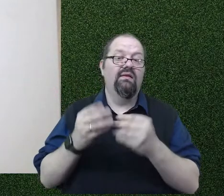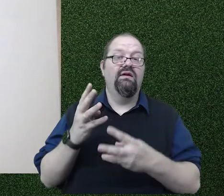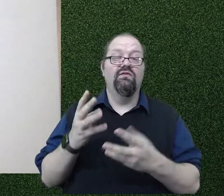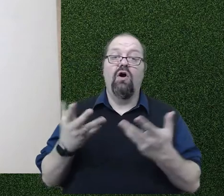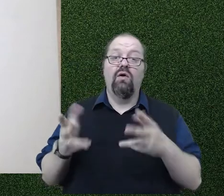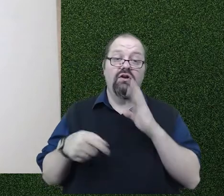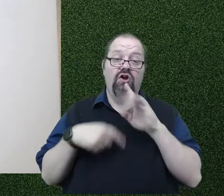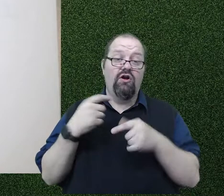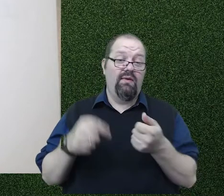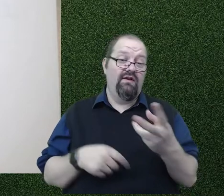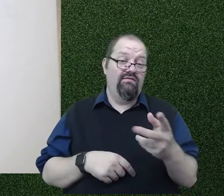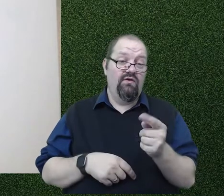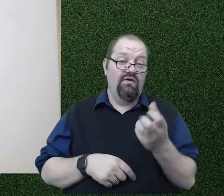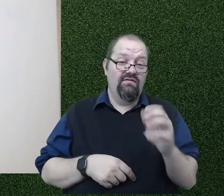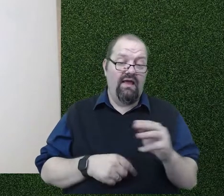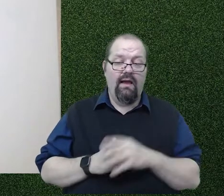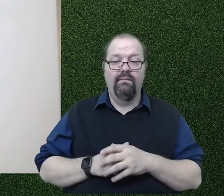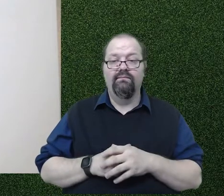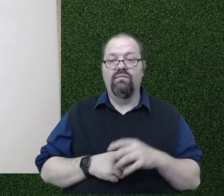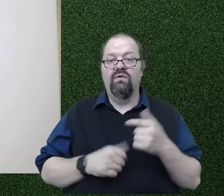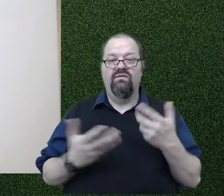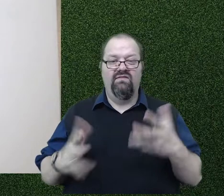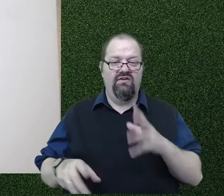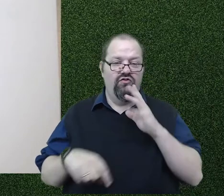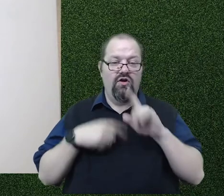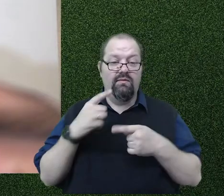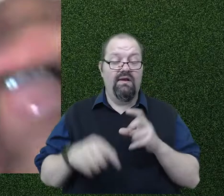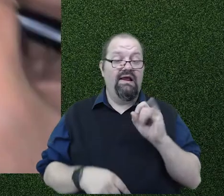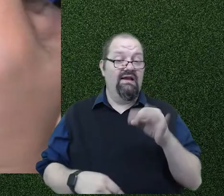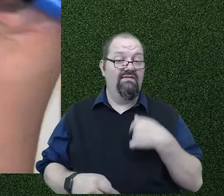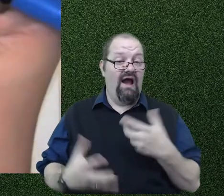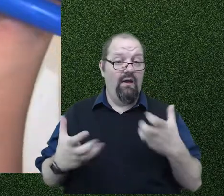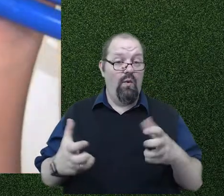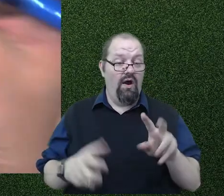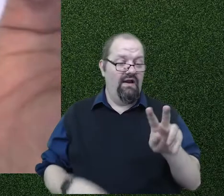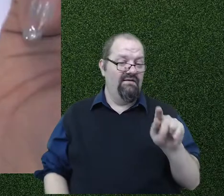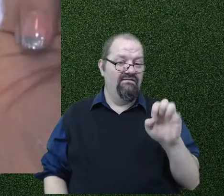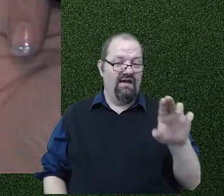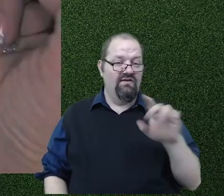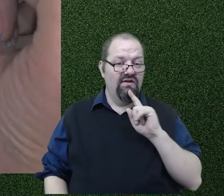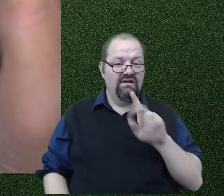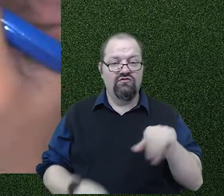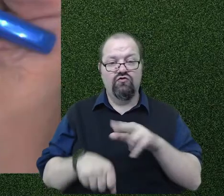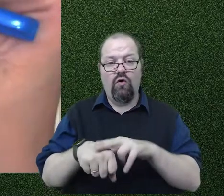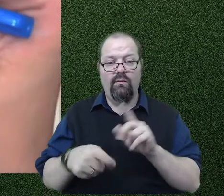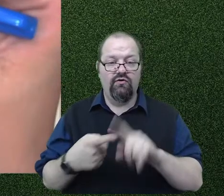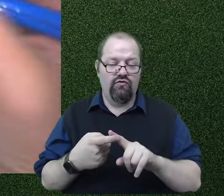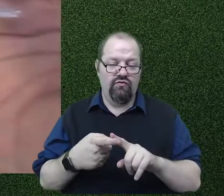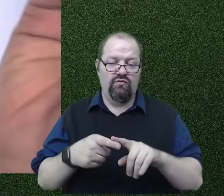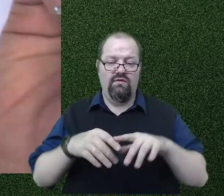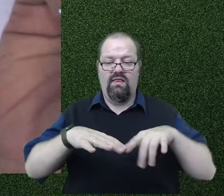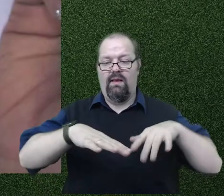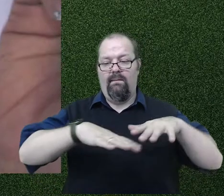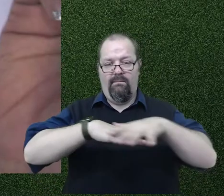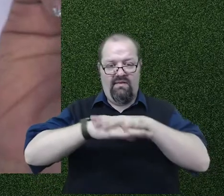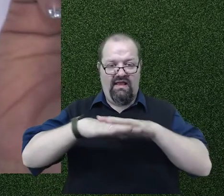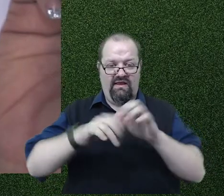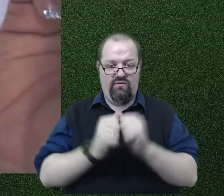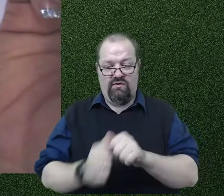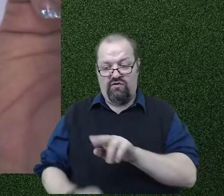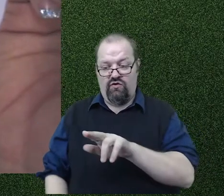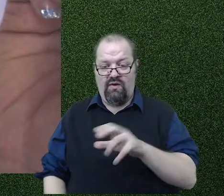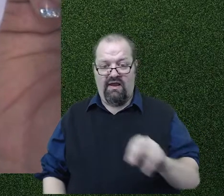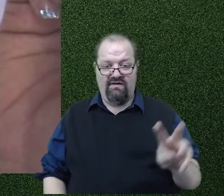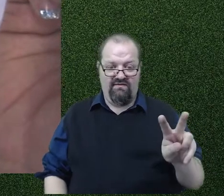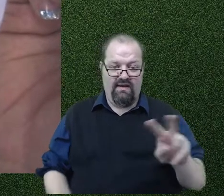them. We said, if I want a vector that is normal to the plane containing both u and v,